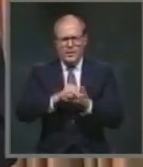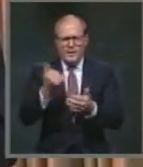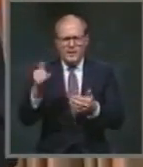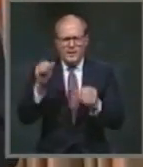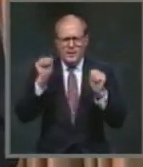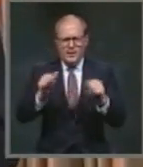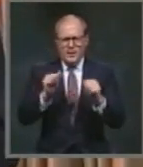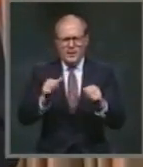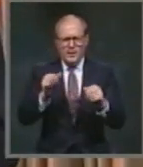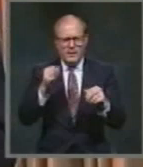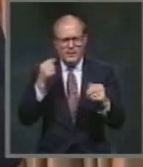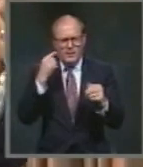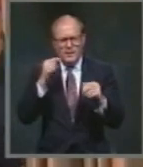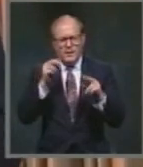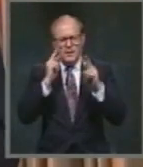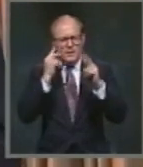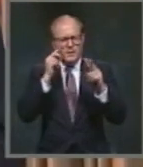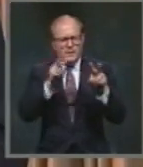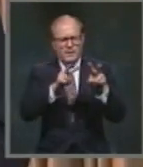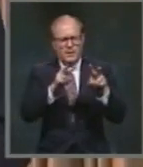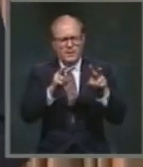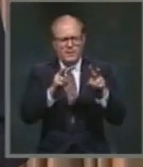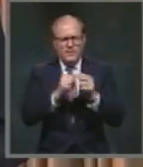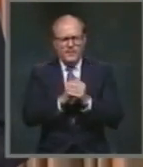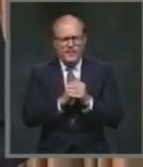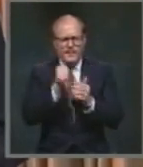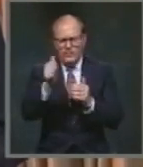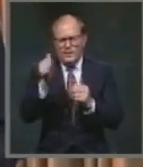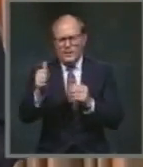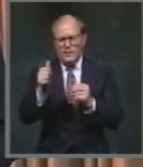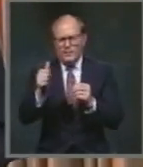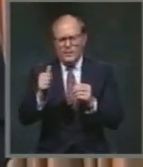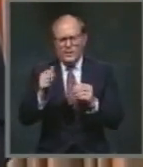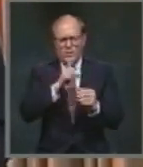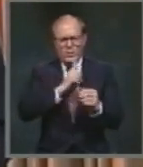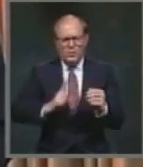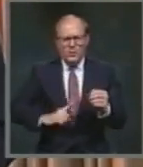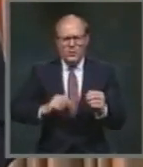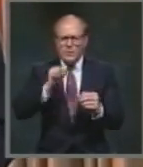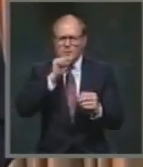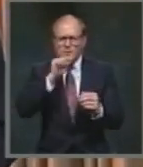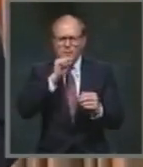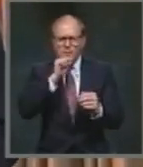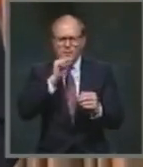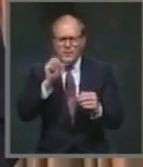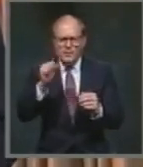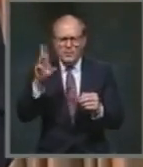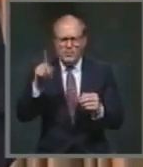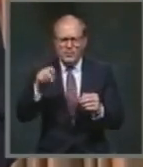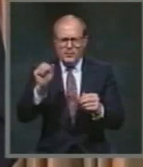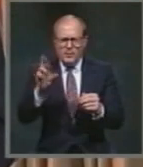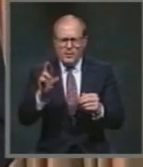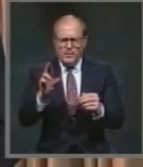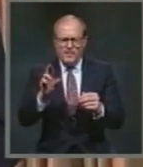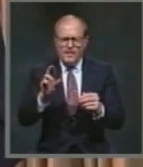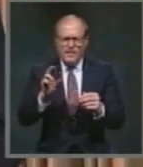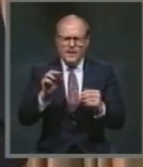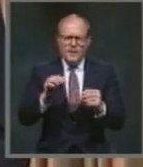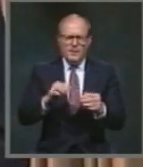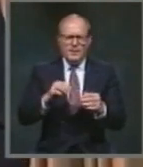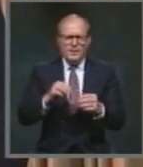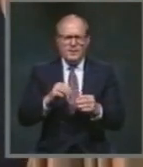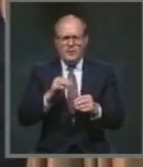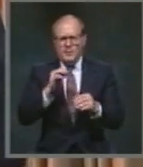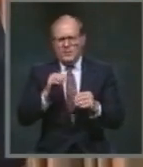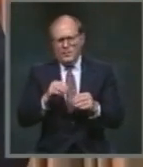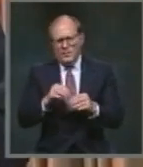own eyes. Well, the very presence of the Lord's Supper, if not a miracle in itself, in the 20th century church